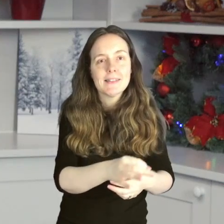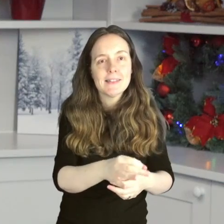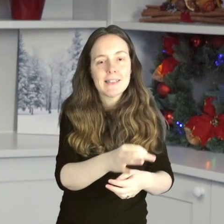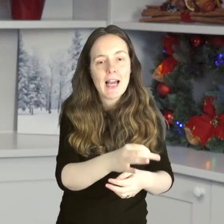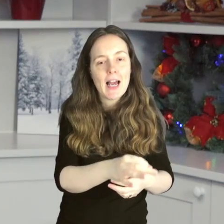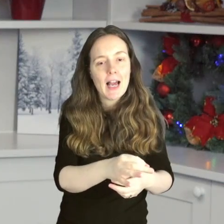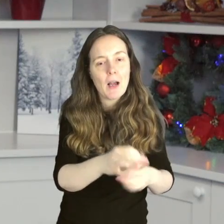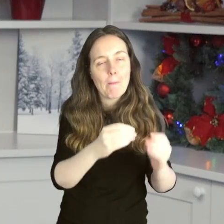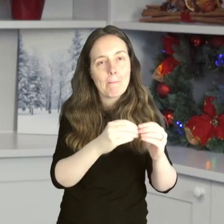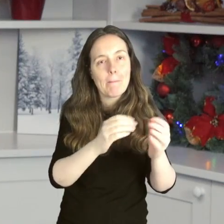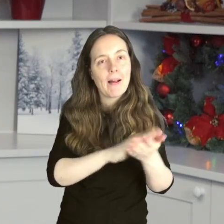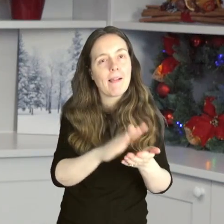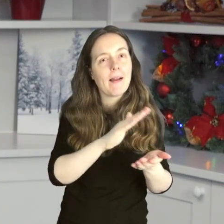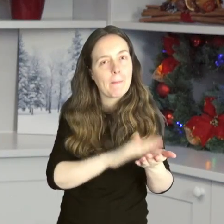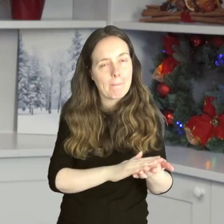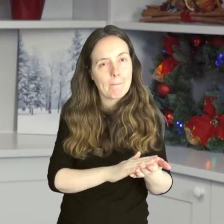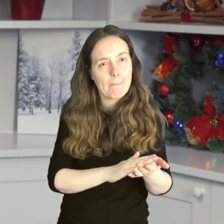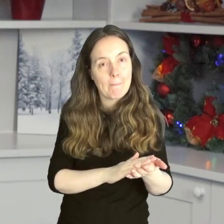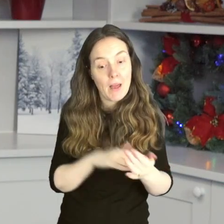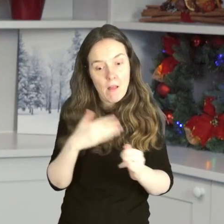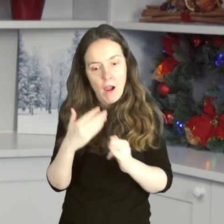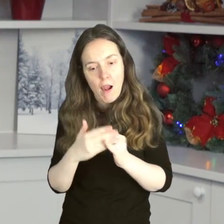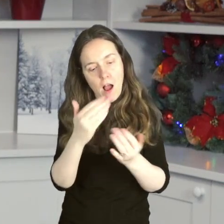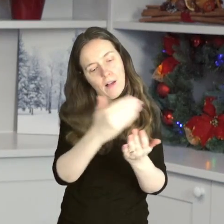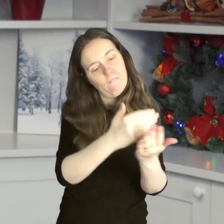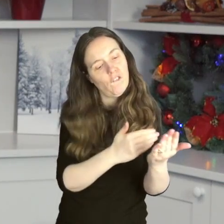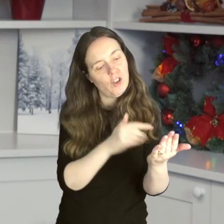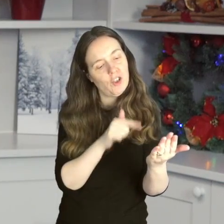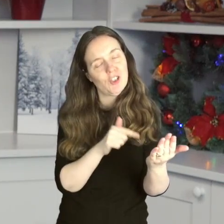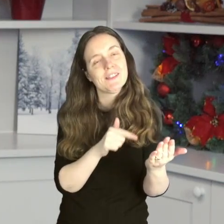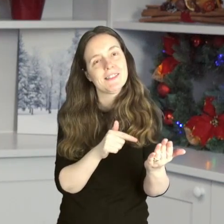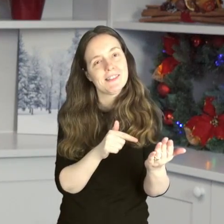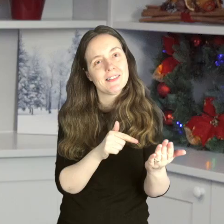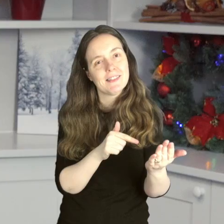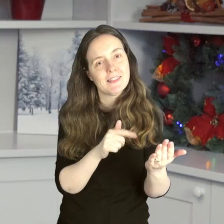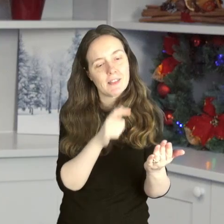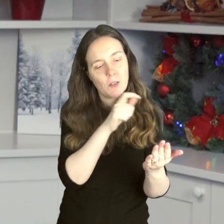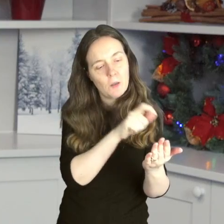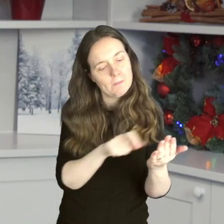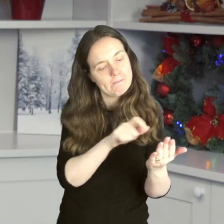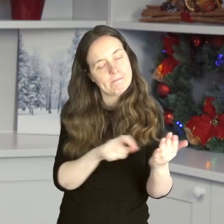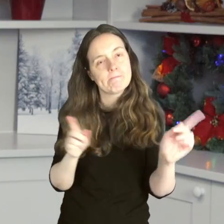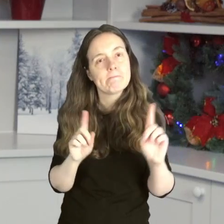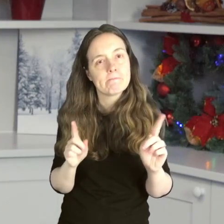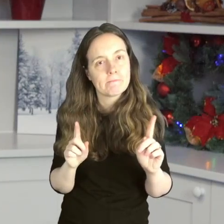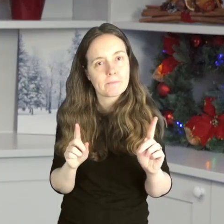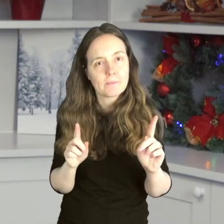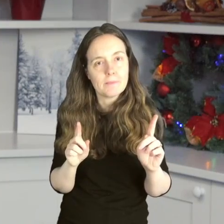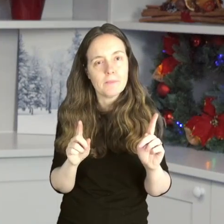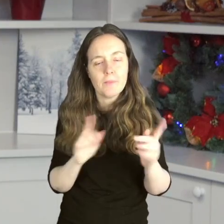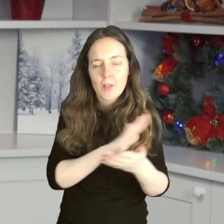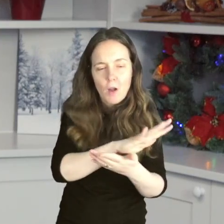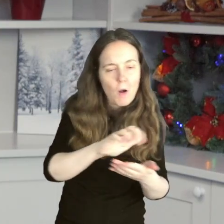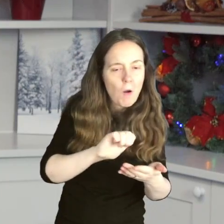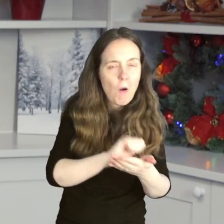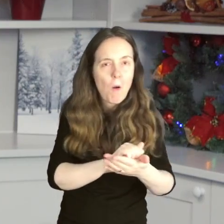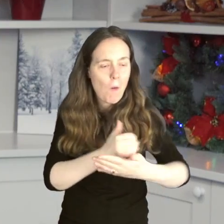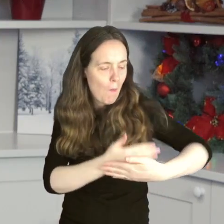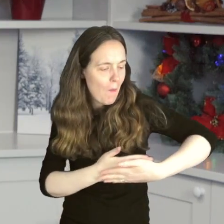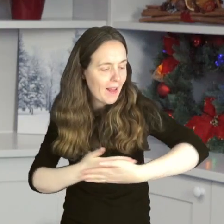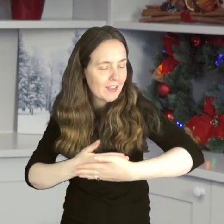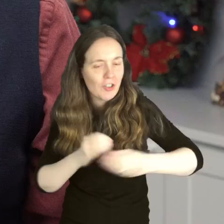in the final verse of that carol, he wrote these words, O Holy Child